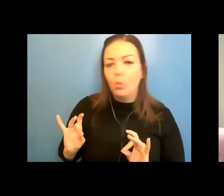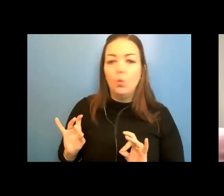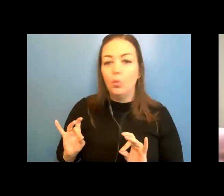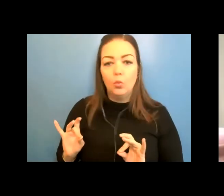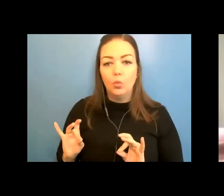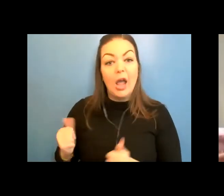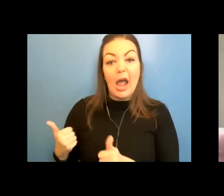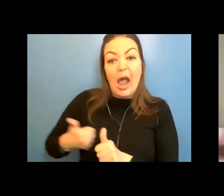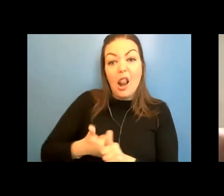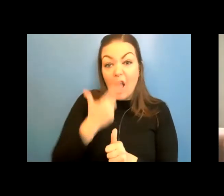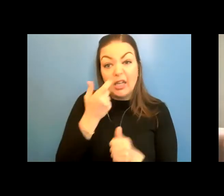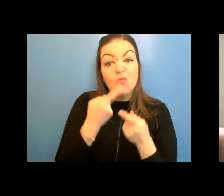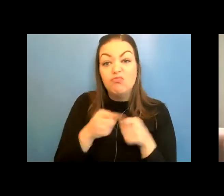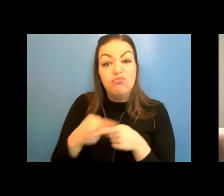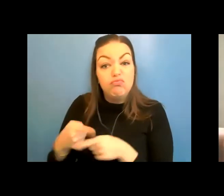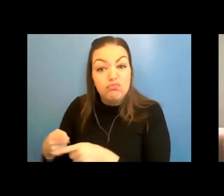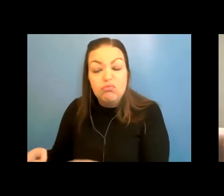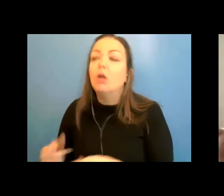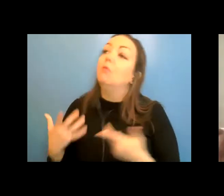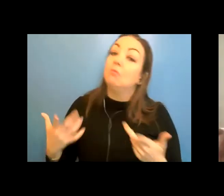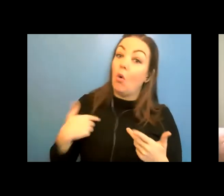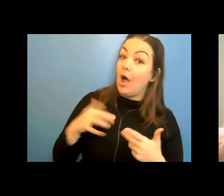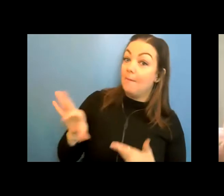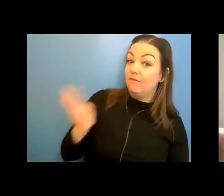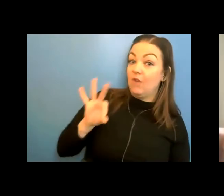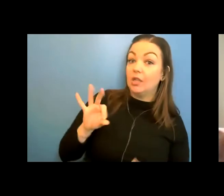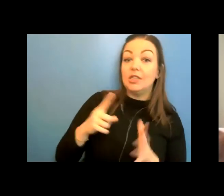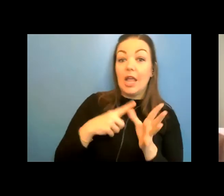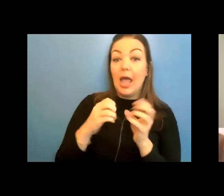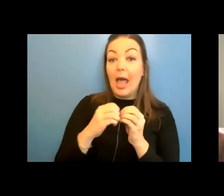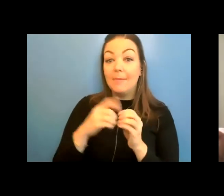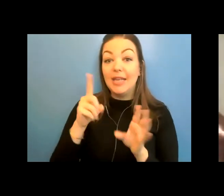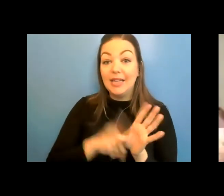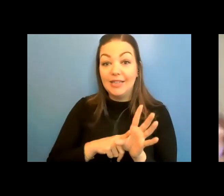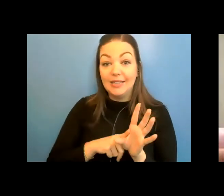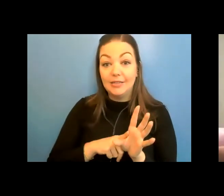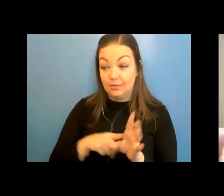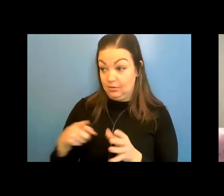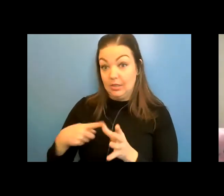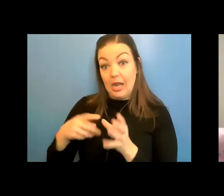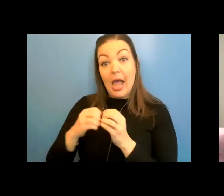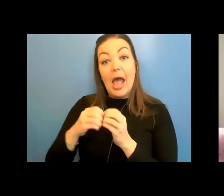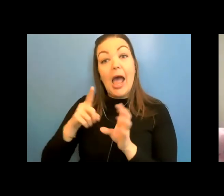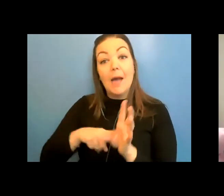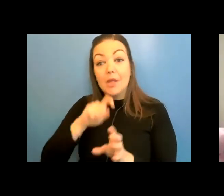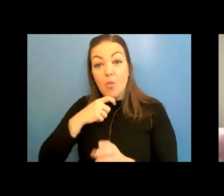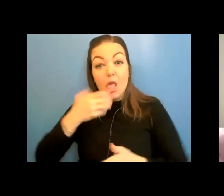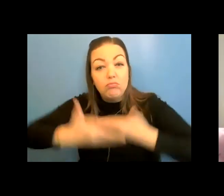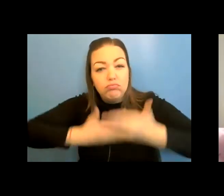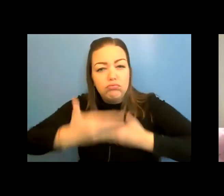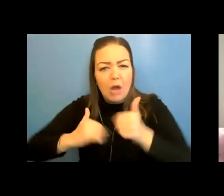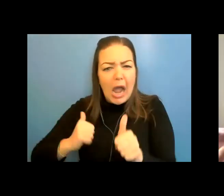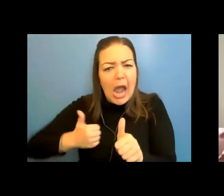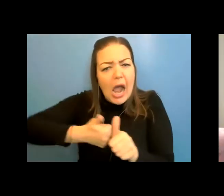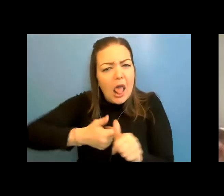It's a much broader range of people. So I'm going to invite Abby up just to spend a few minutes telling you a little bit more about the ally